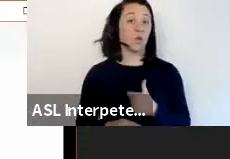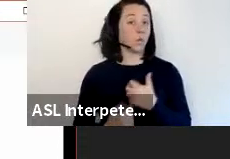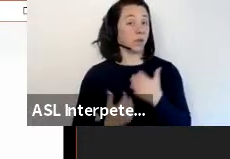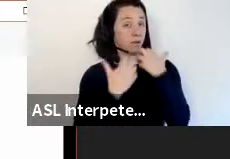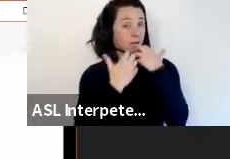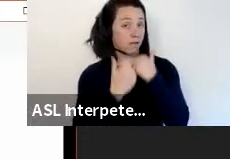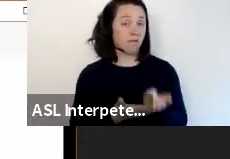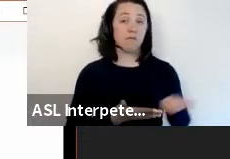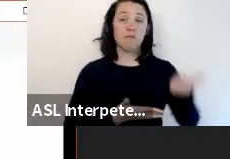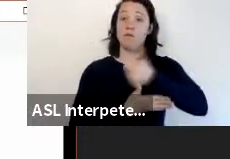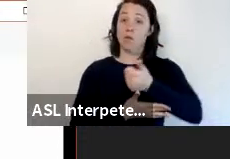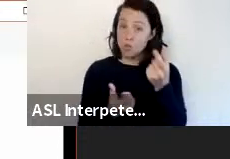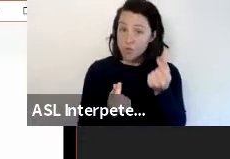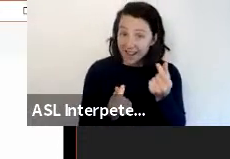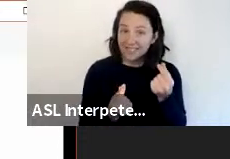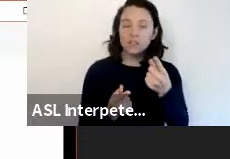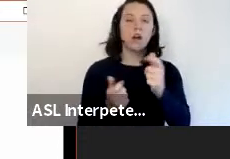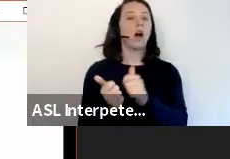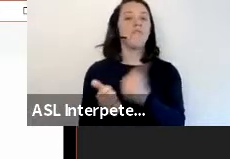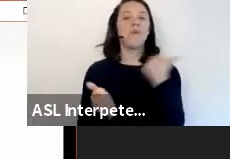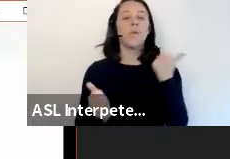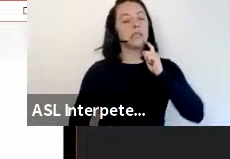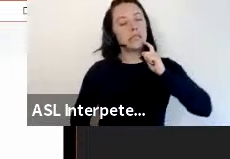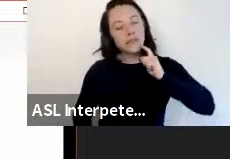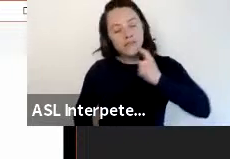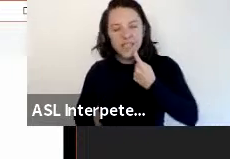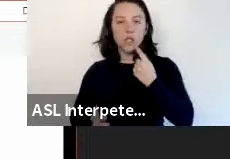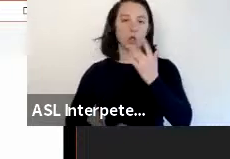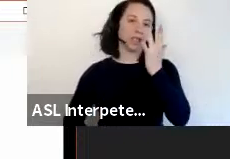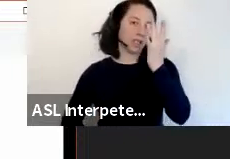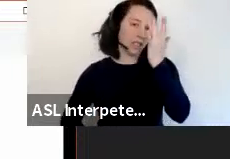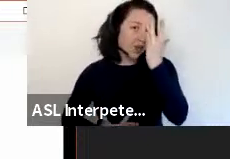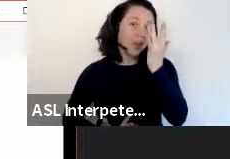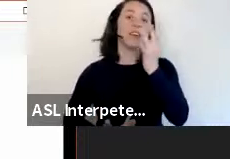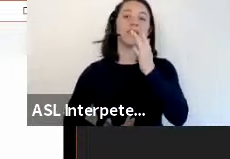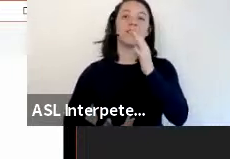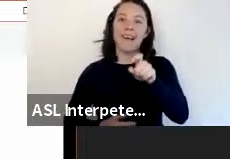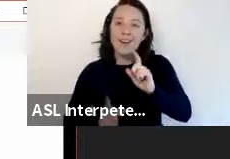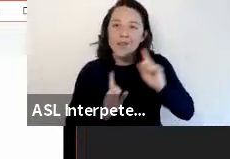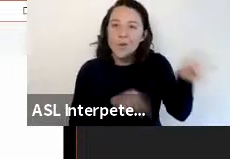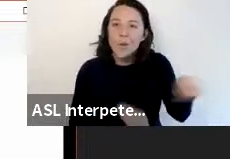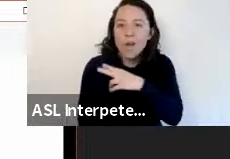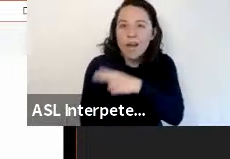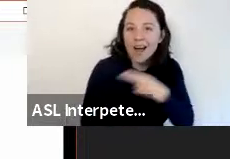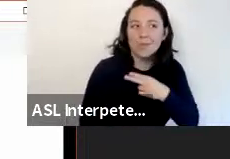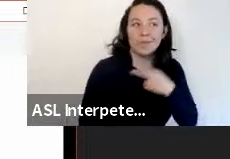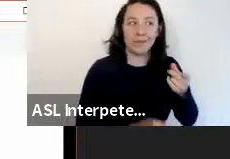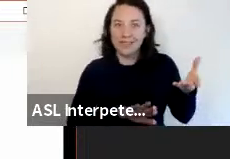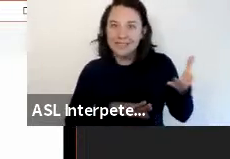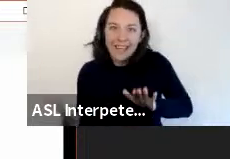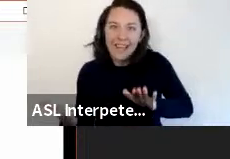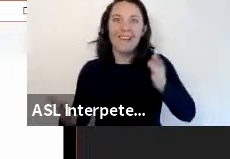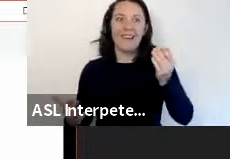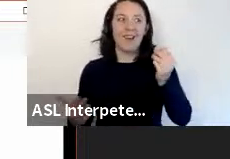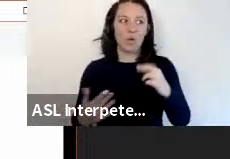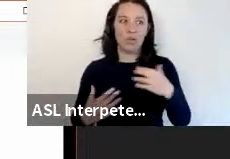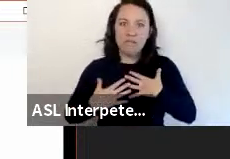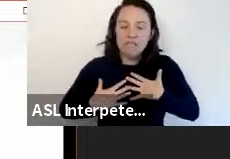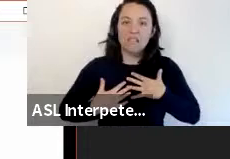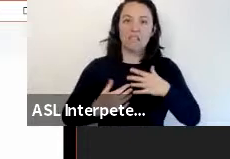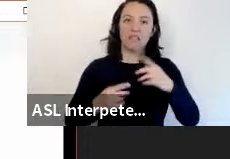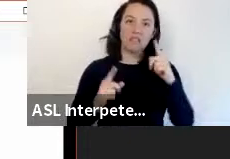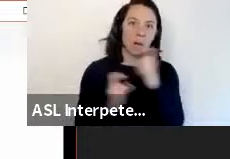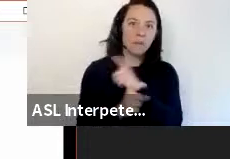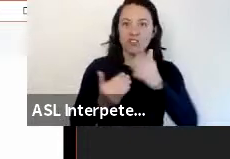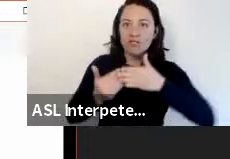preventing severe illness and preventing hospitalization. And both these vaccines were found to be 100% effective